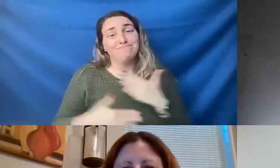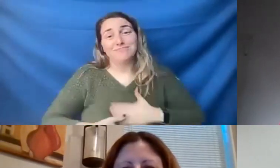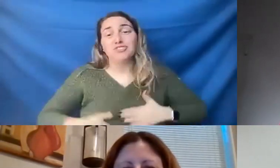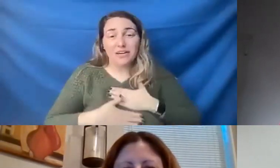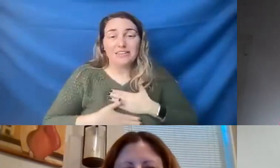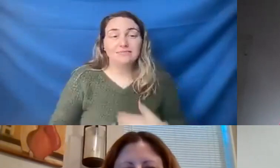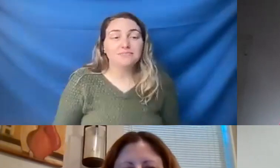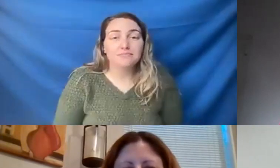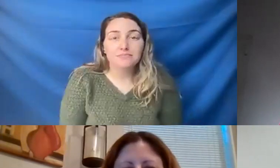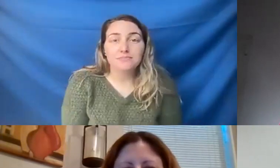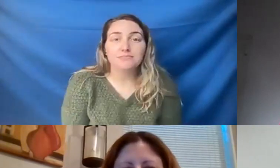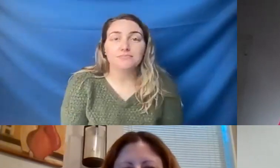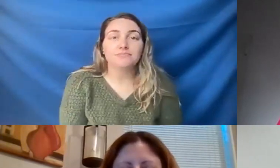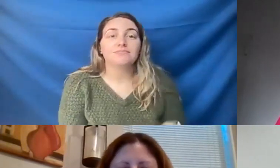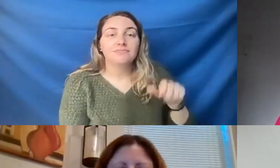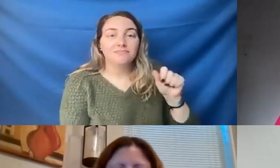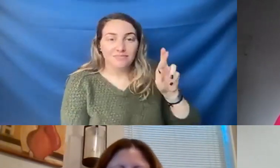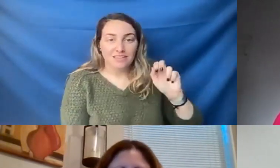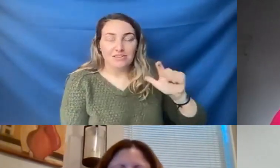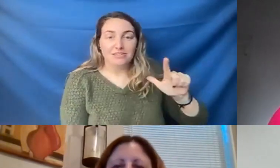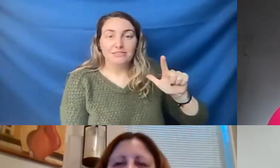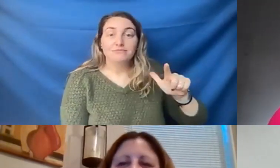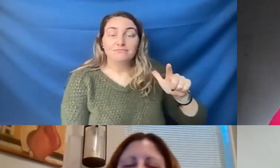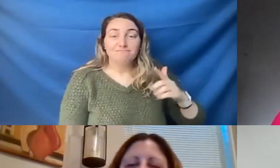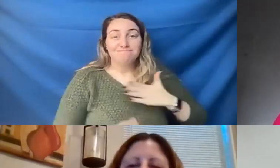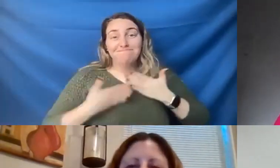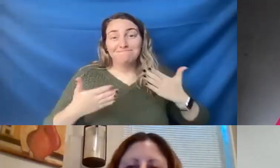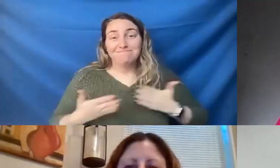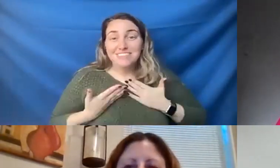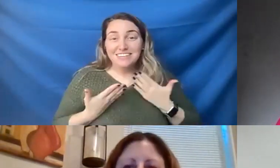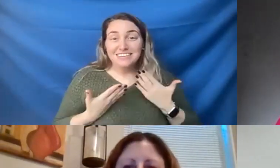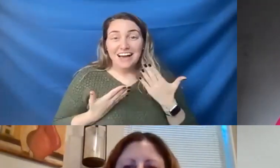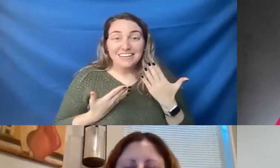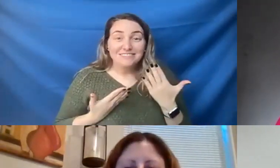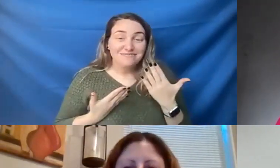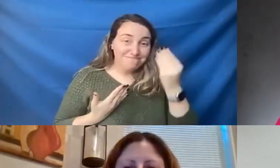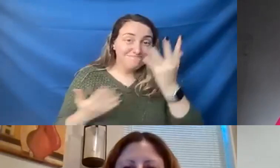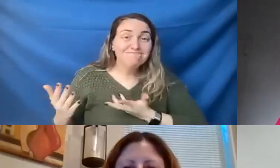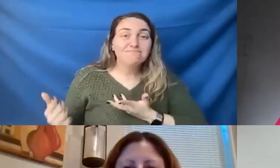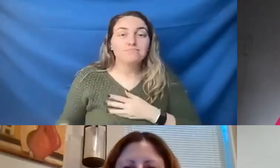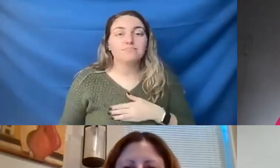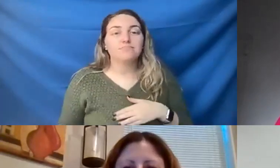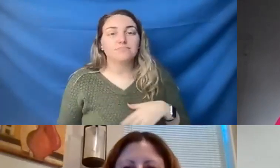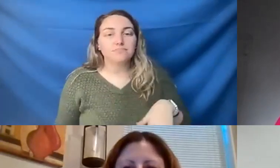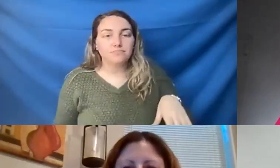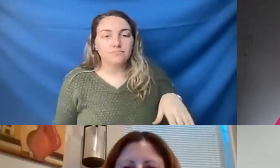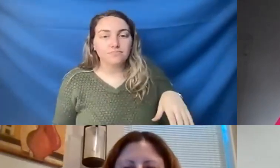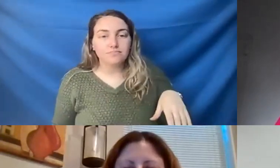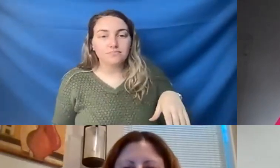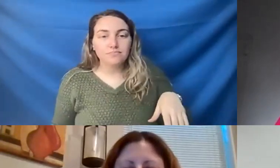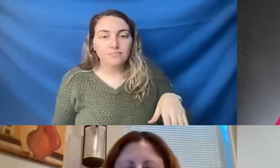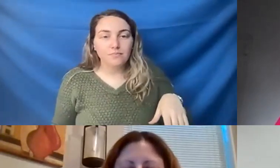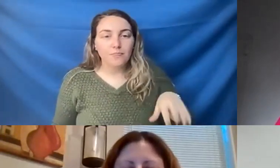Thank you. We're really glad to hear that. Well, I'm not going to be like everyone else, going to kill. I'm not yelling person. I'm a love